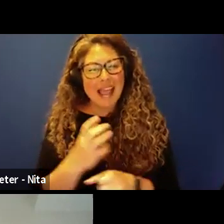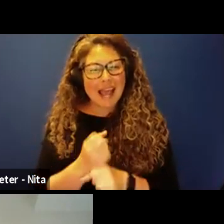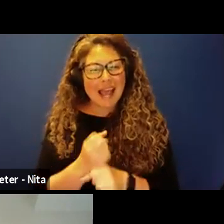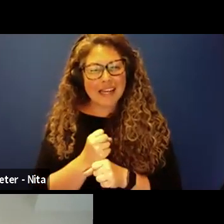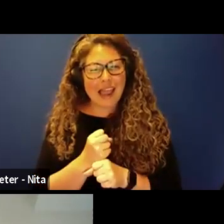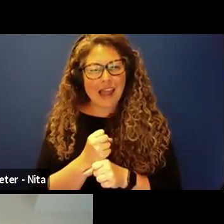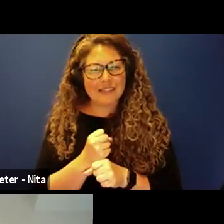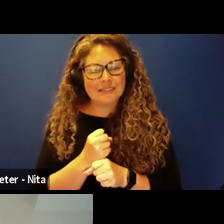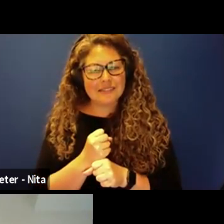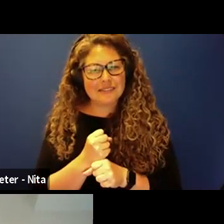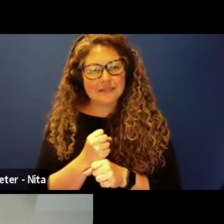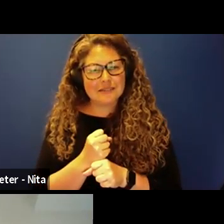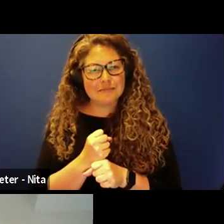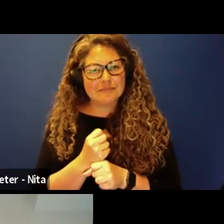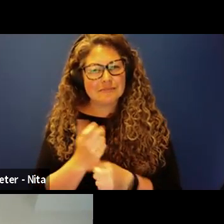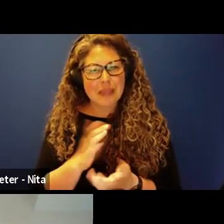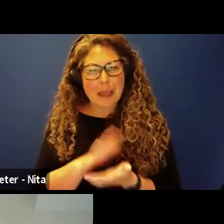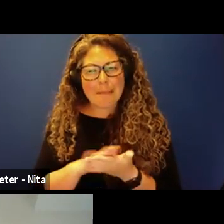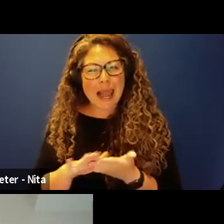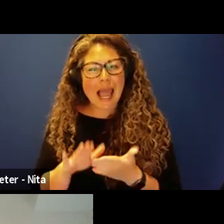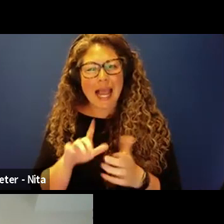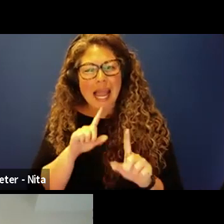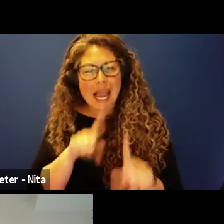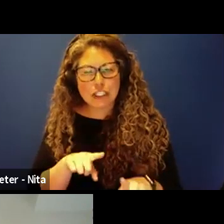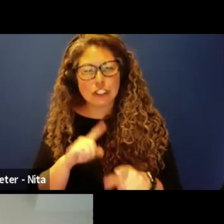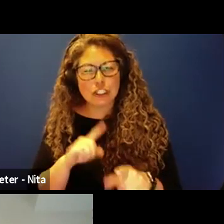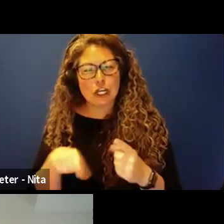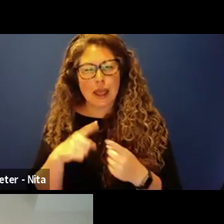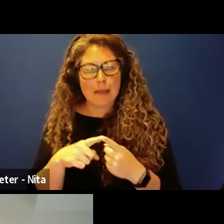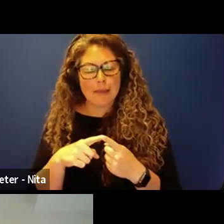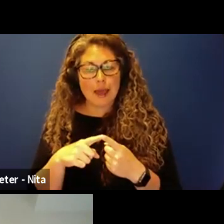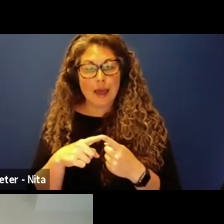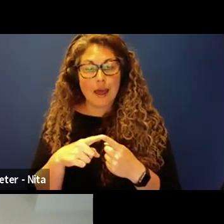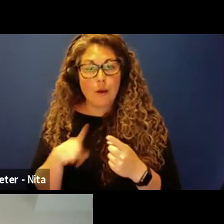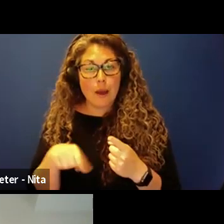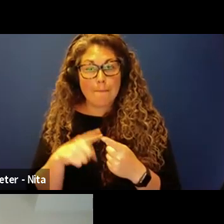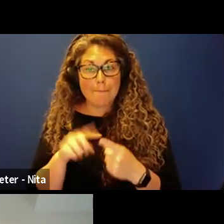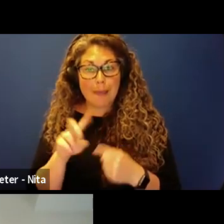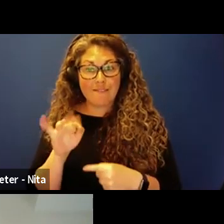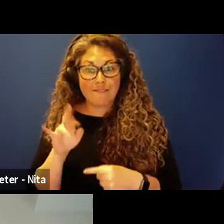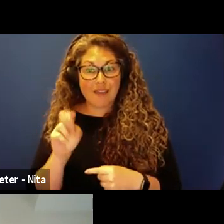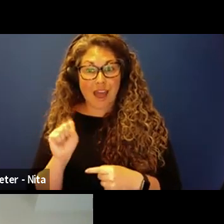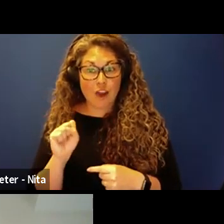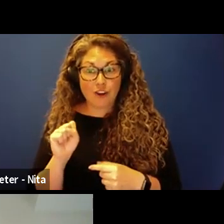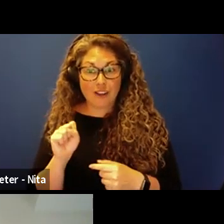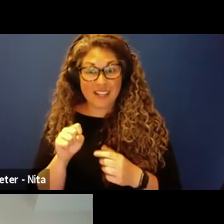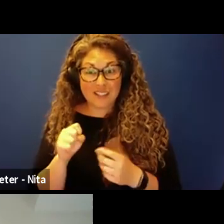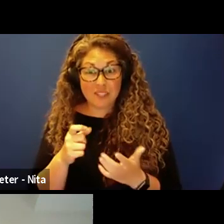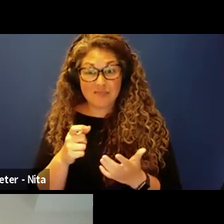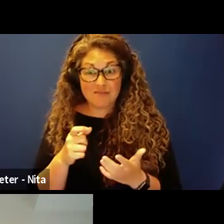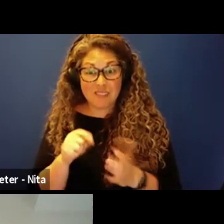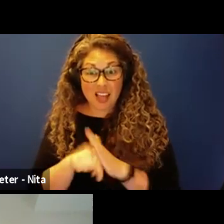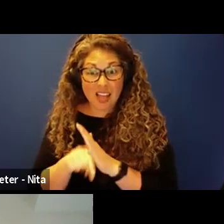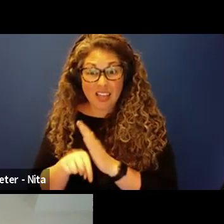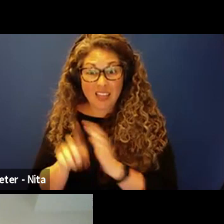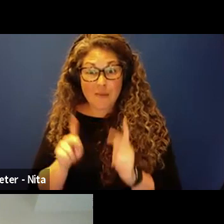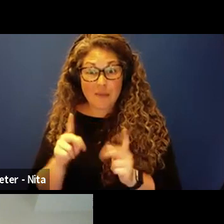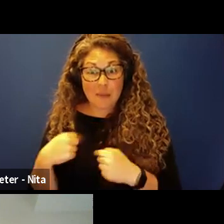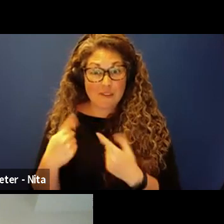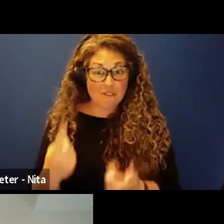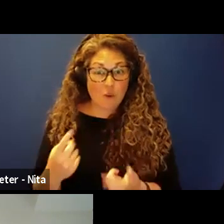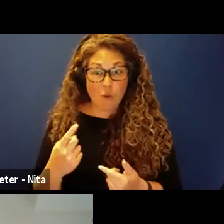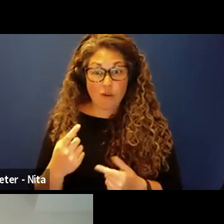just plain answers about a virus that's been killing people for 3 months or